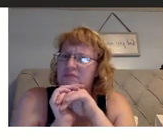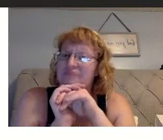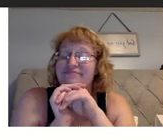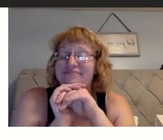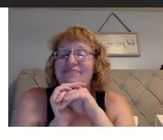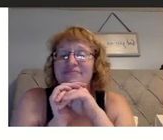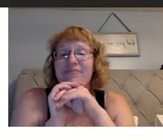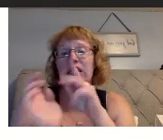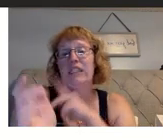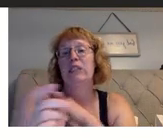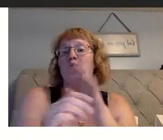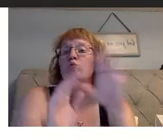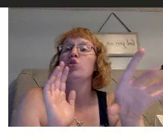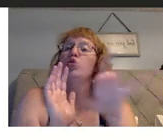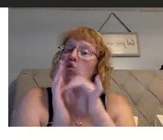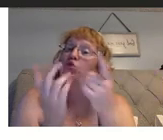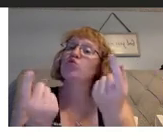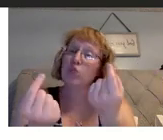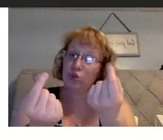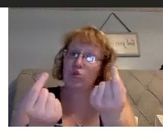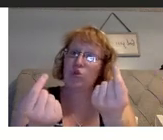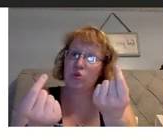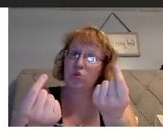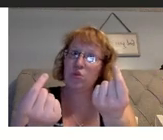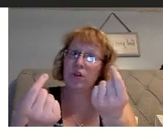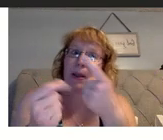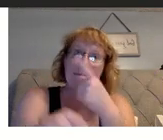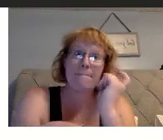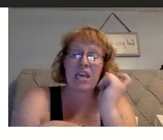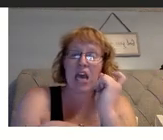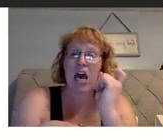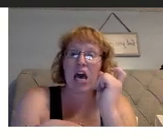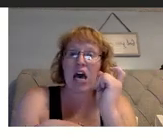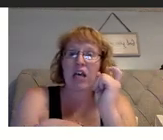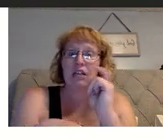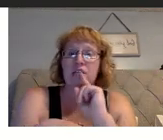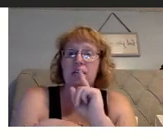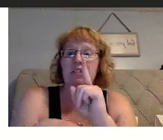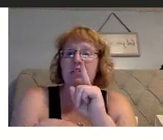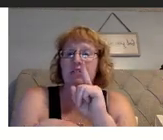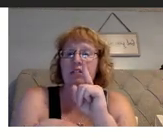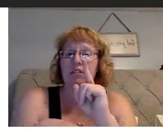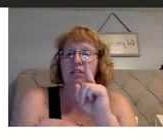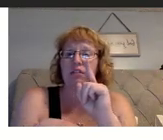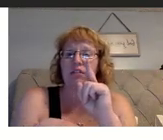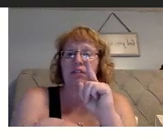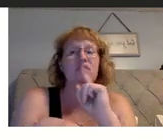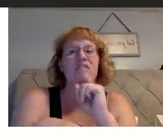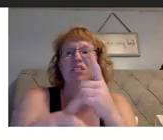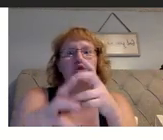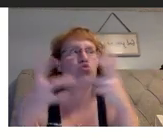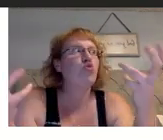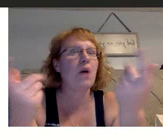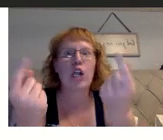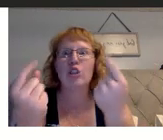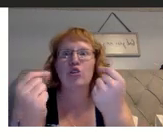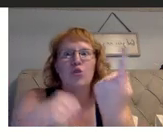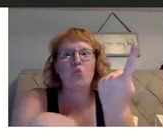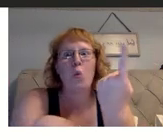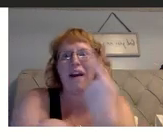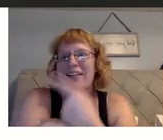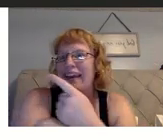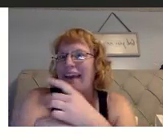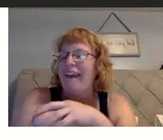Yes, the Kinders will choose what to do because it's there's too much for them to do in one day.